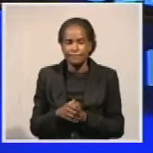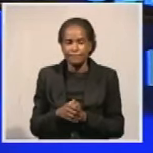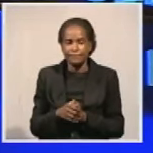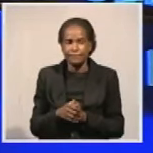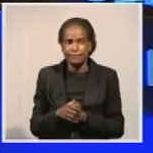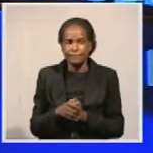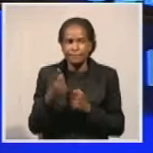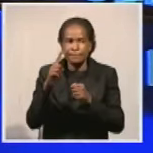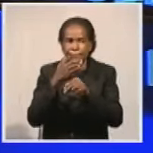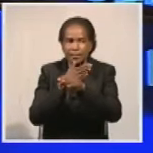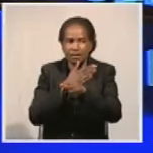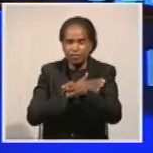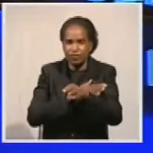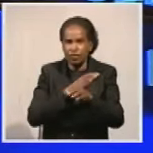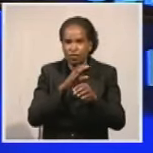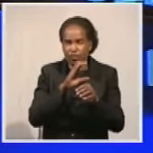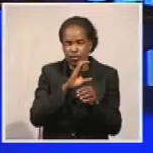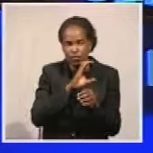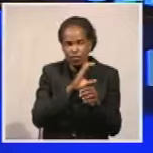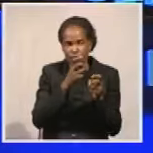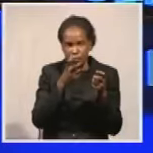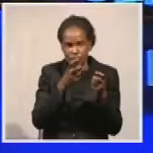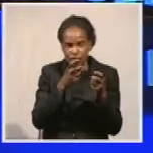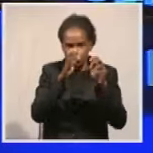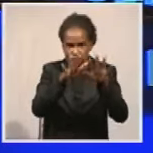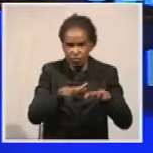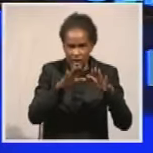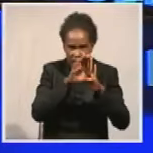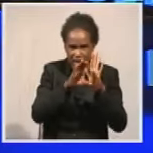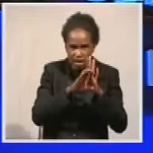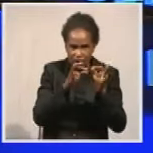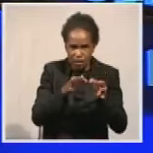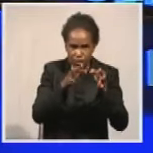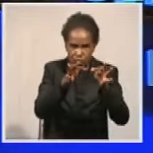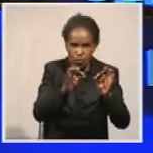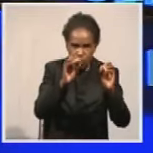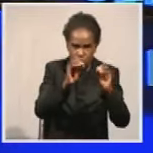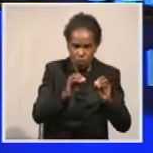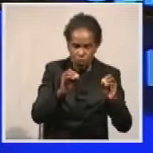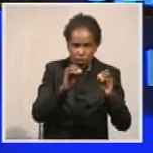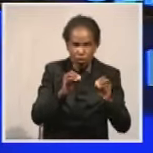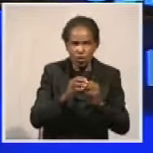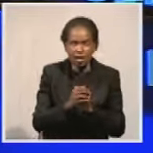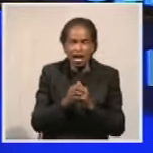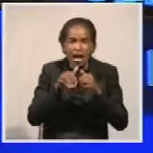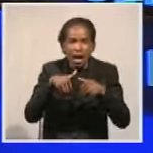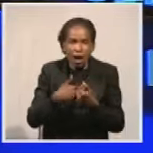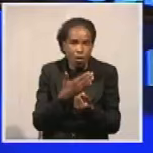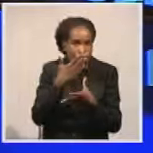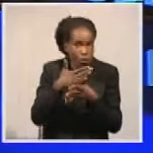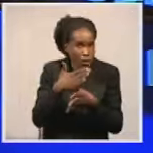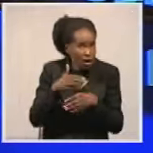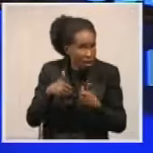the Constituent Assembly was adjourned, the modus operandi